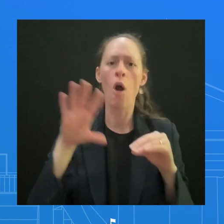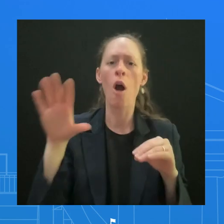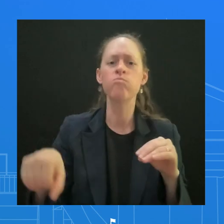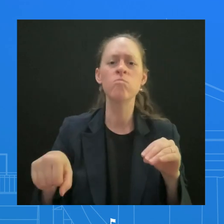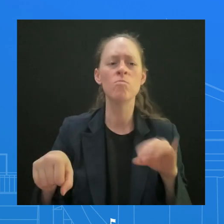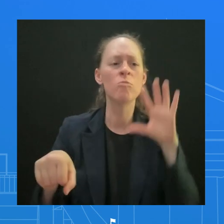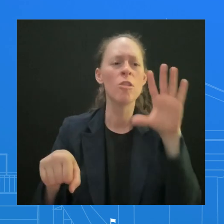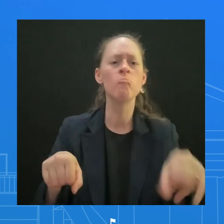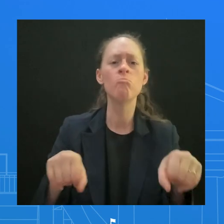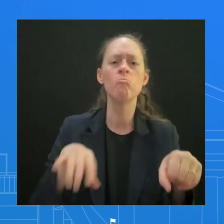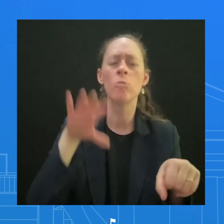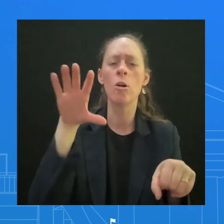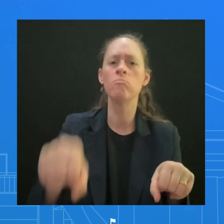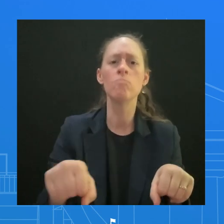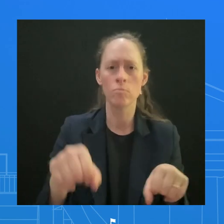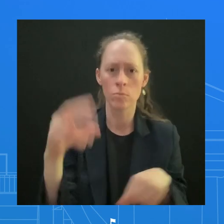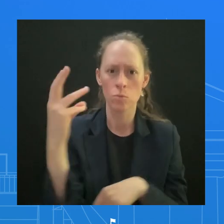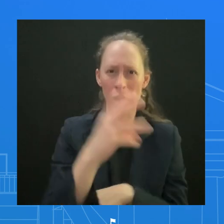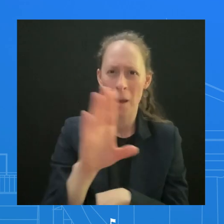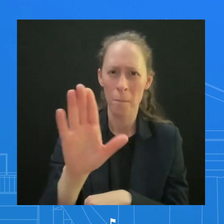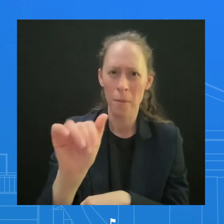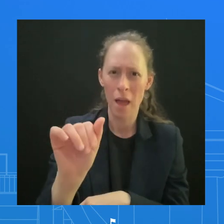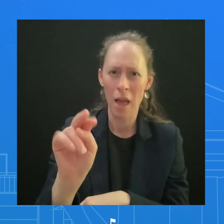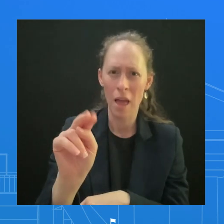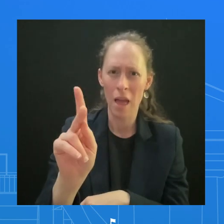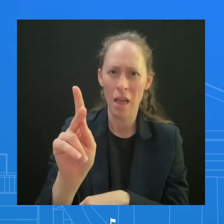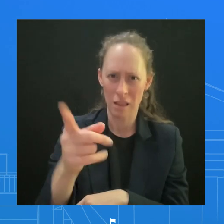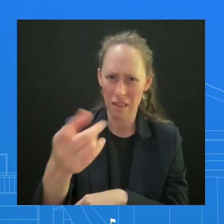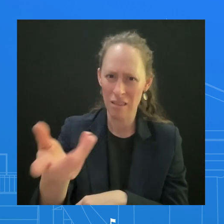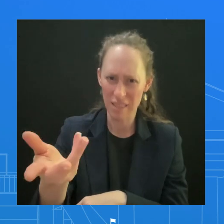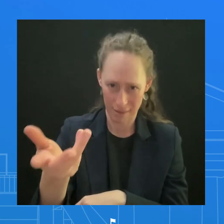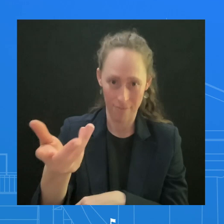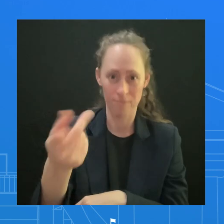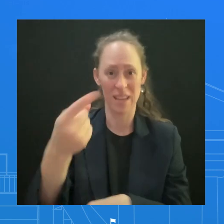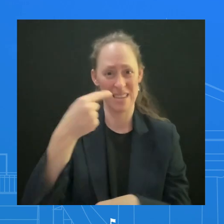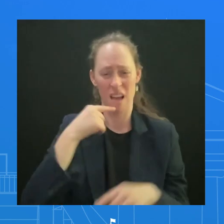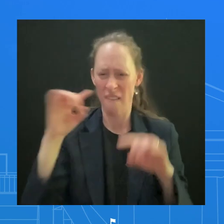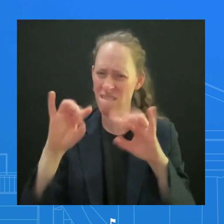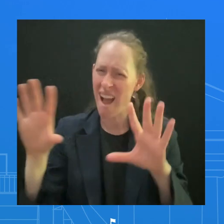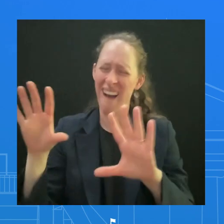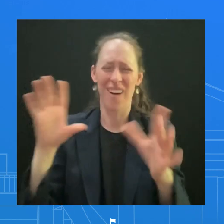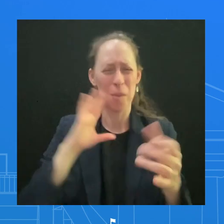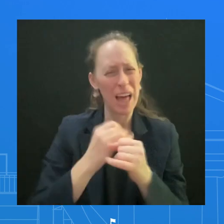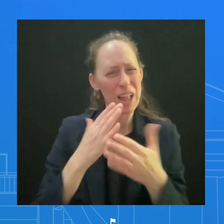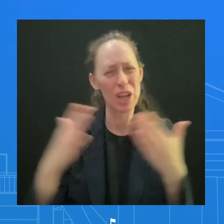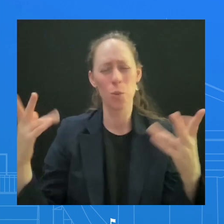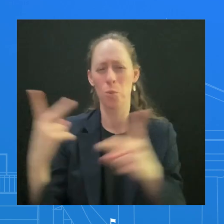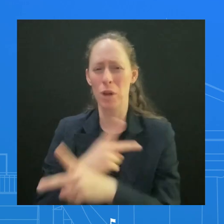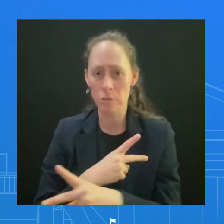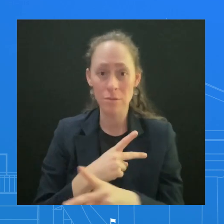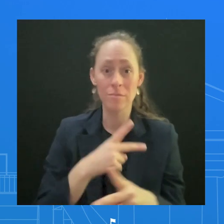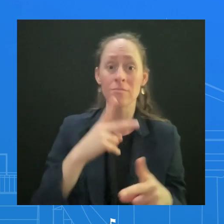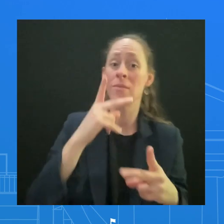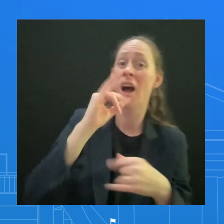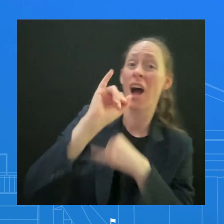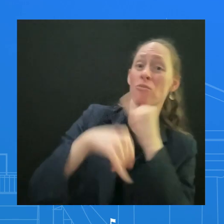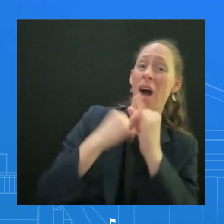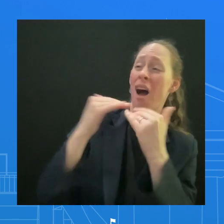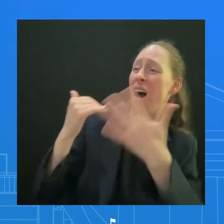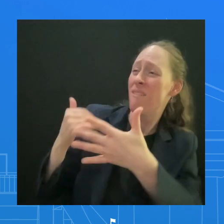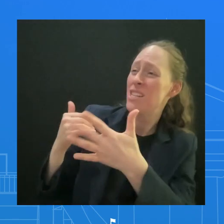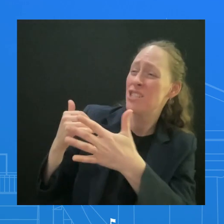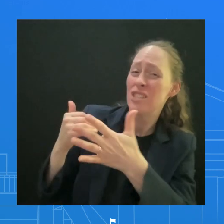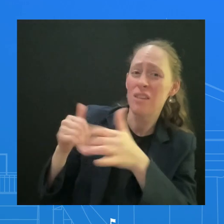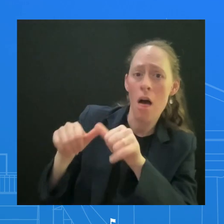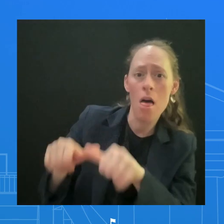the violence that you just talked about and the international calls to hold settlements, settlement buildings, we're still